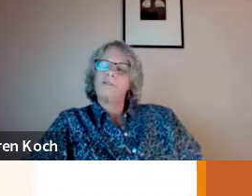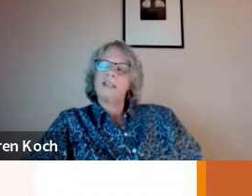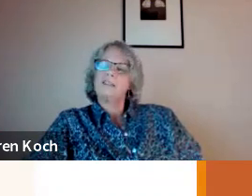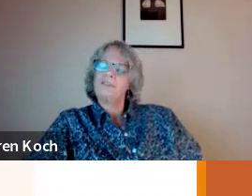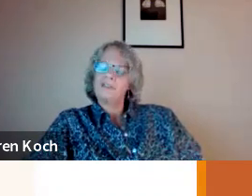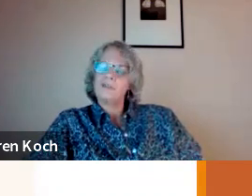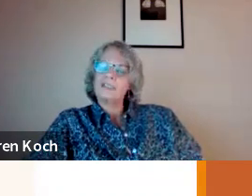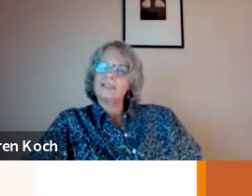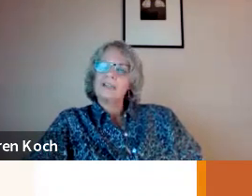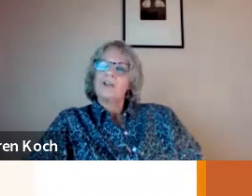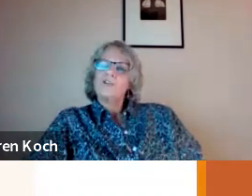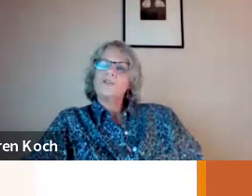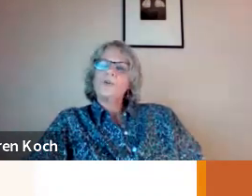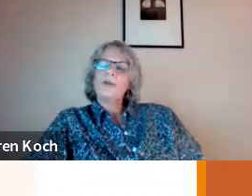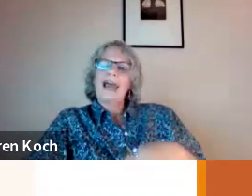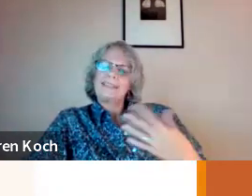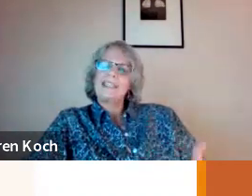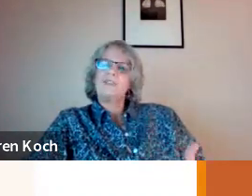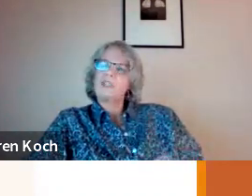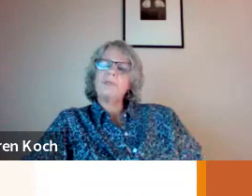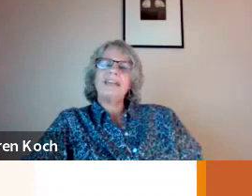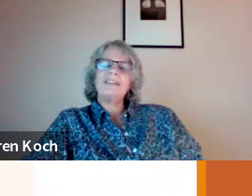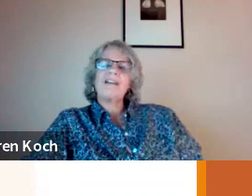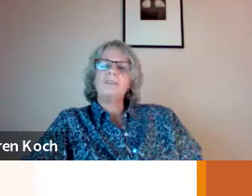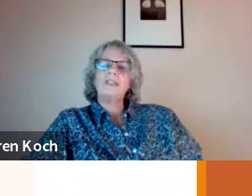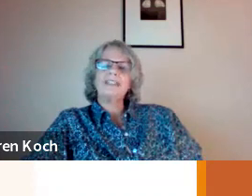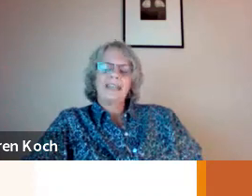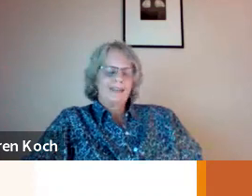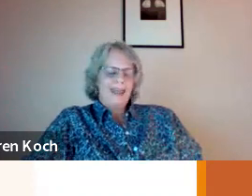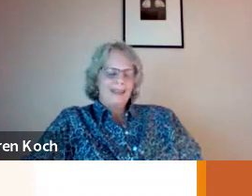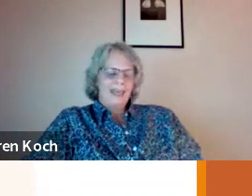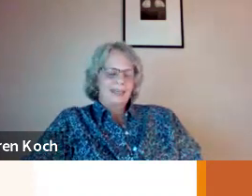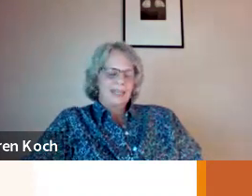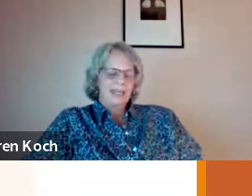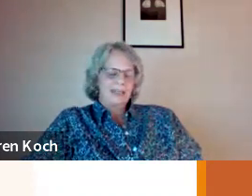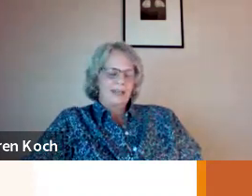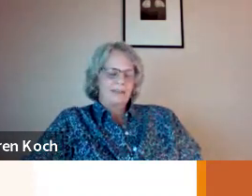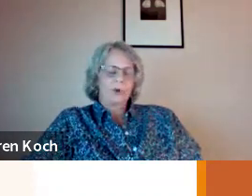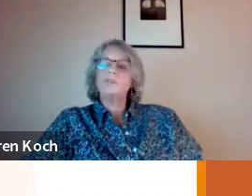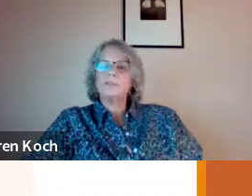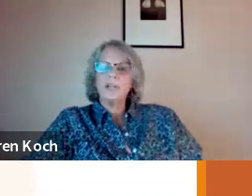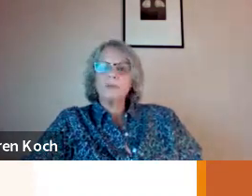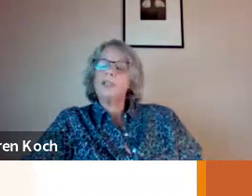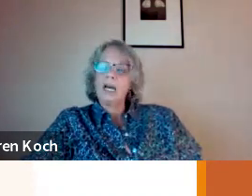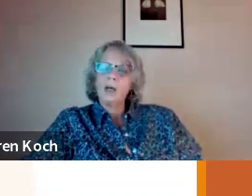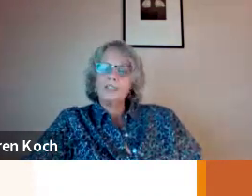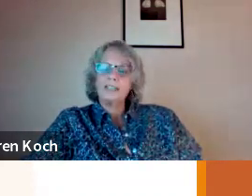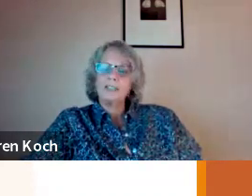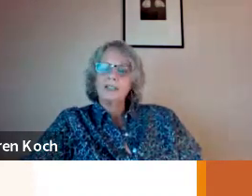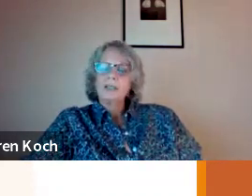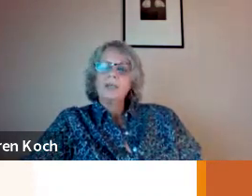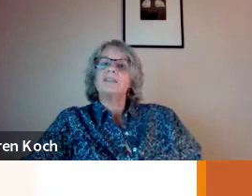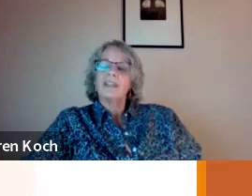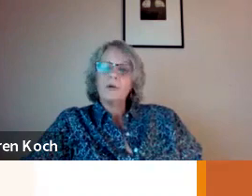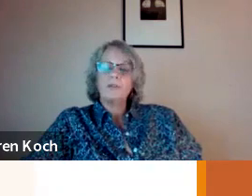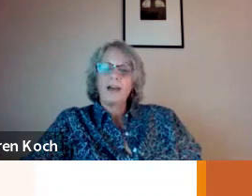was a conflict of interest. So we asked them to explain this conflict, and they indicated that Roads to Freedom could not help